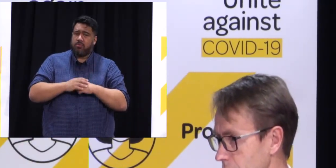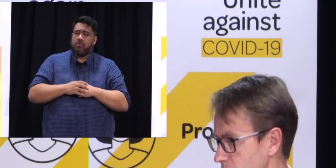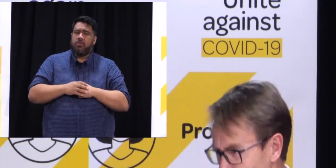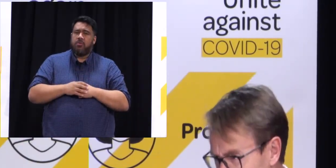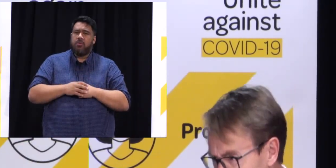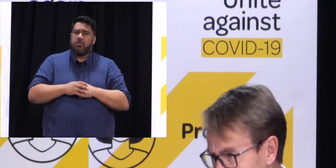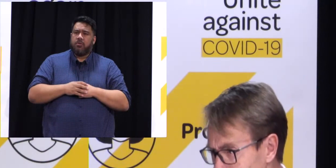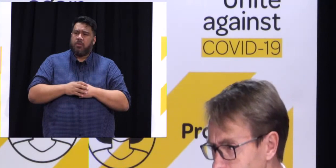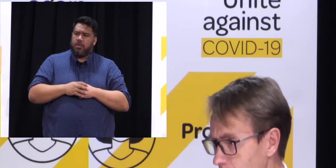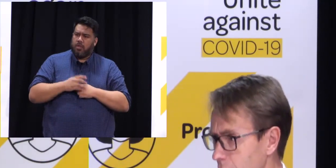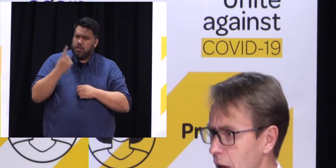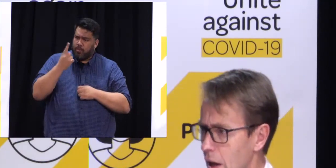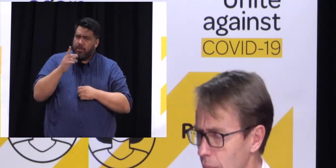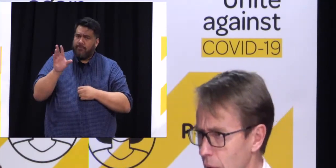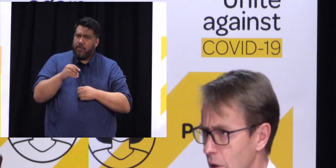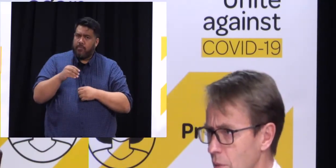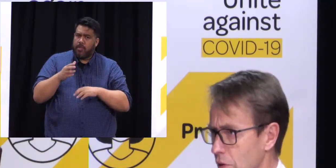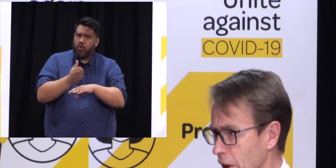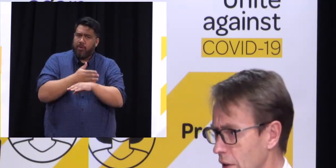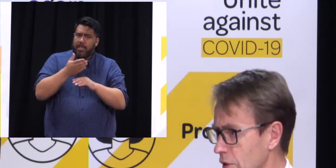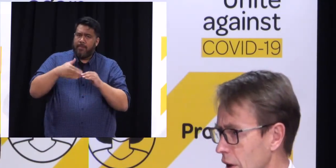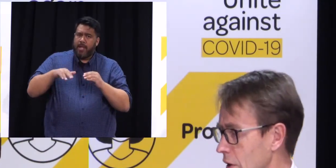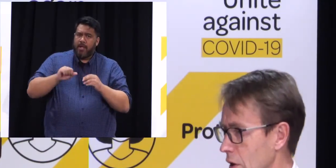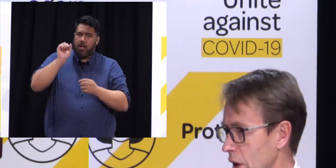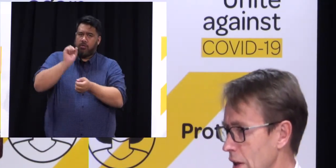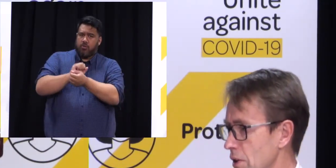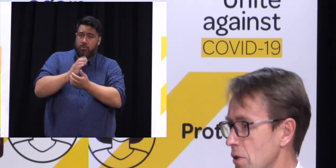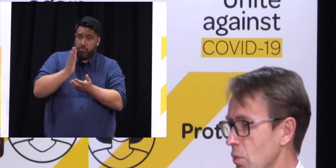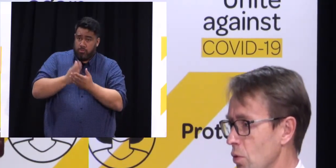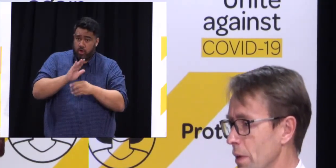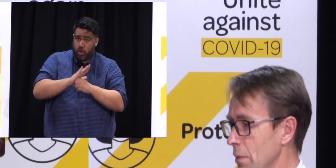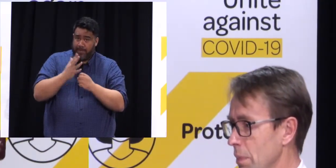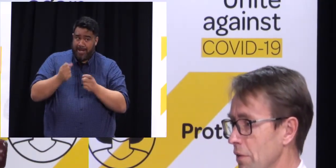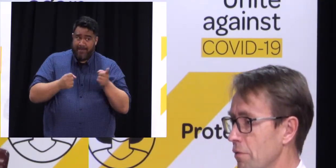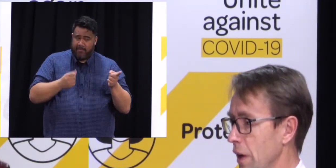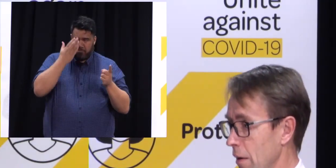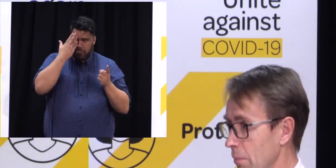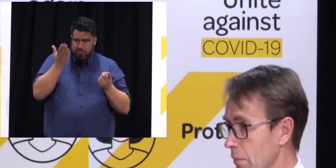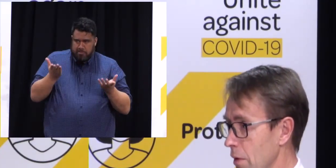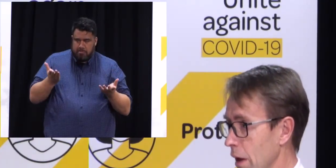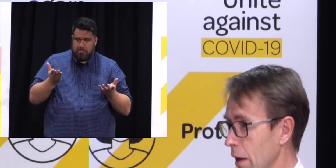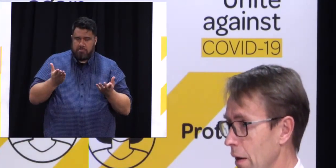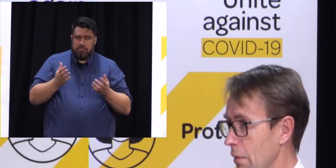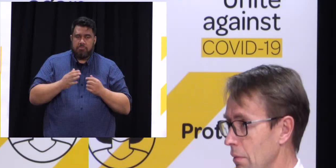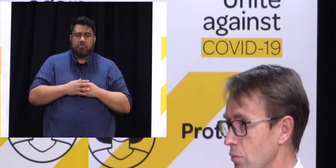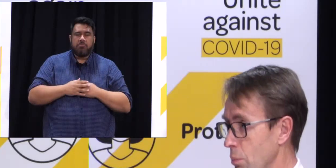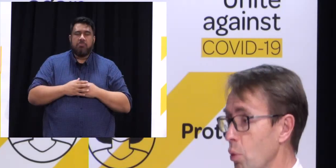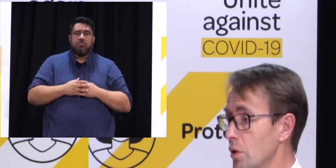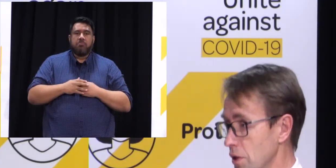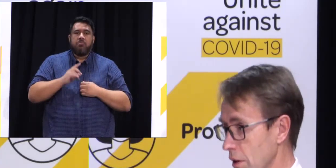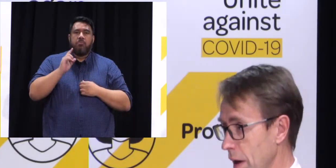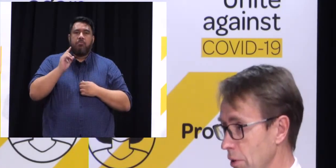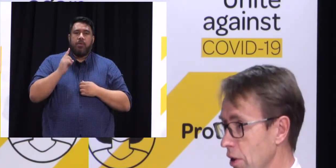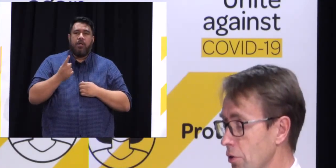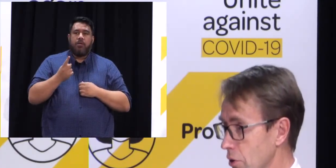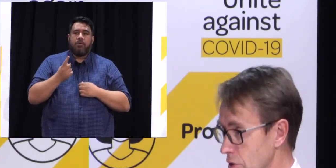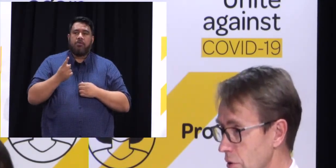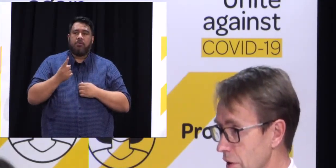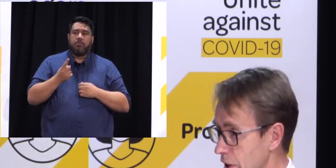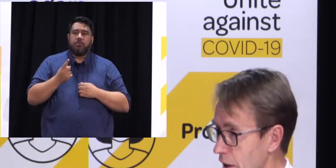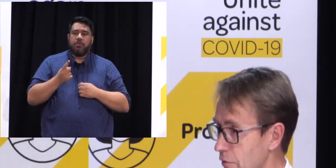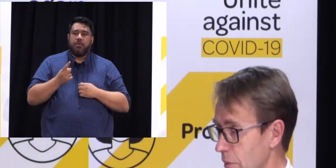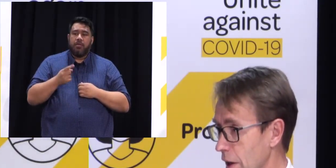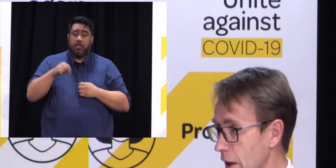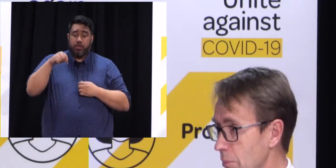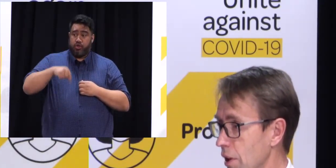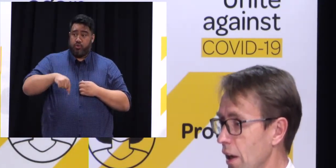from Green Bay High, but what I would say is cases will be being reported to the public health unit during